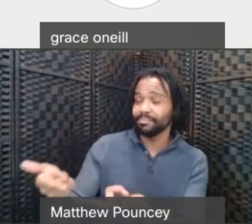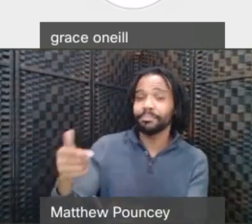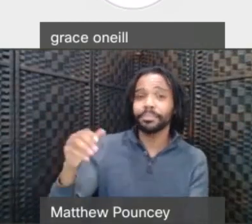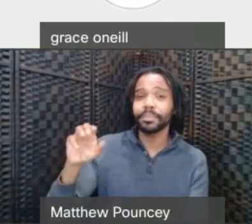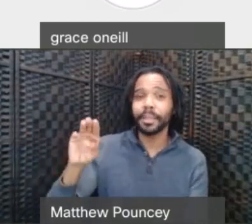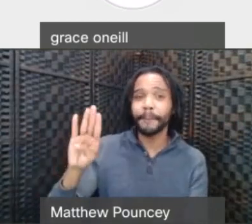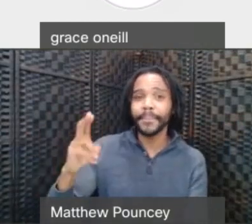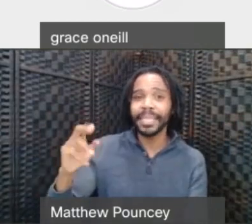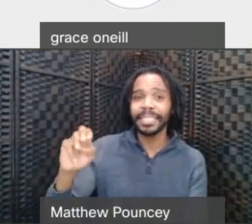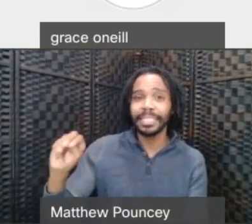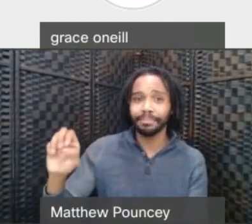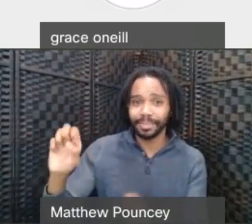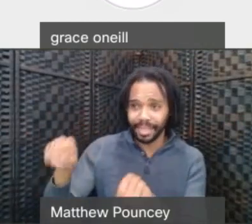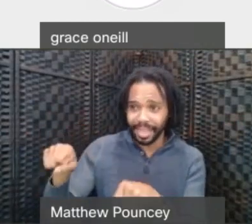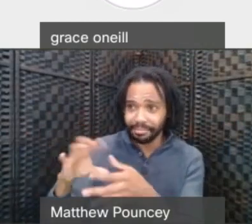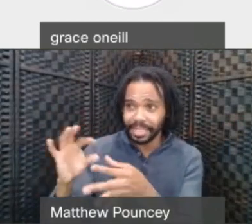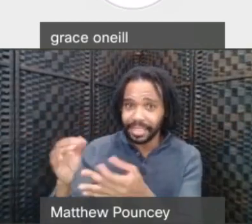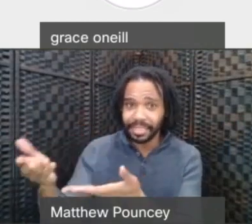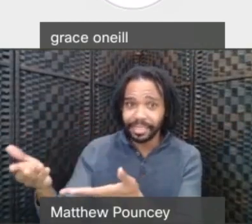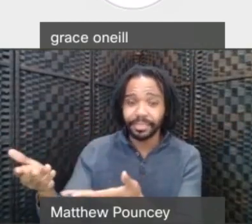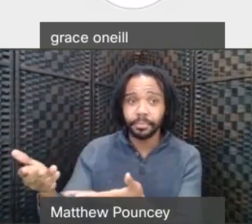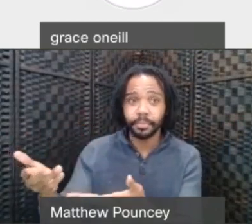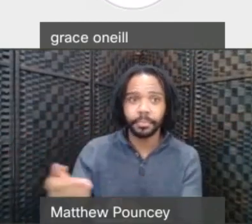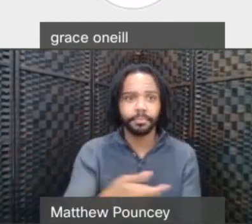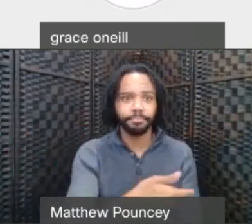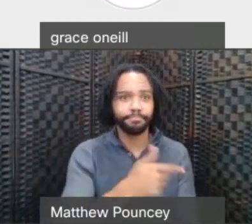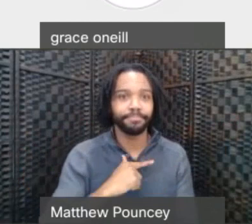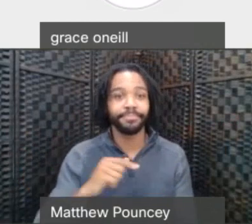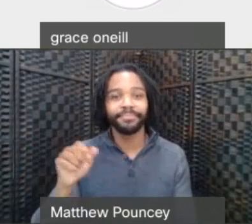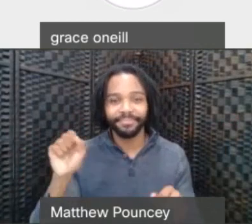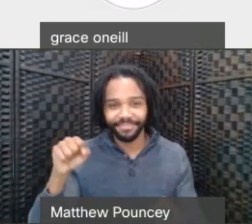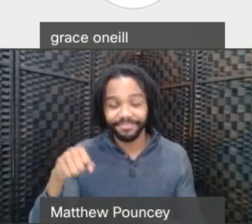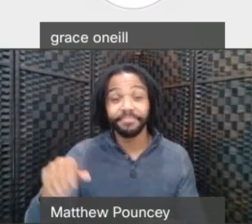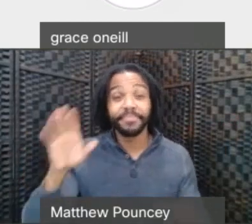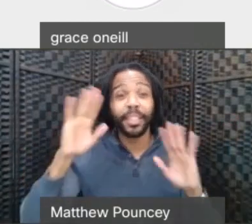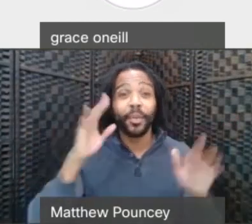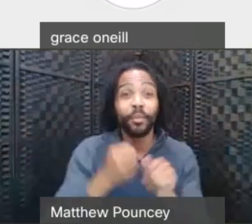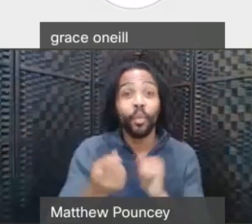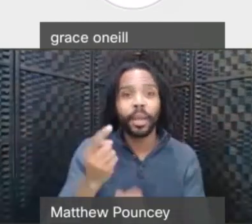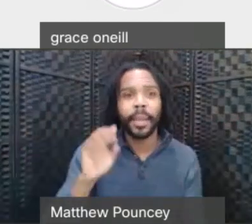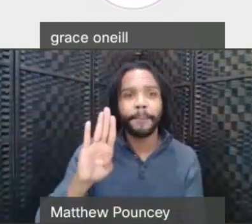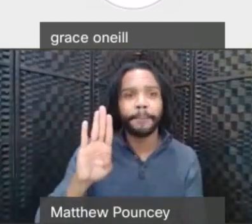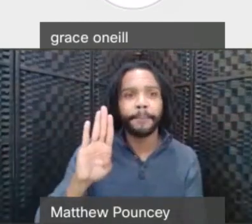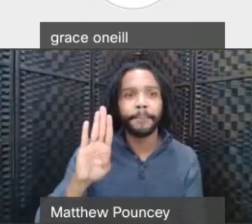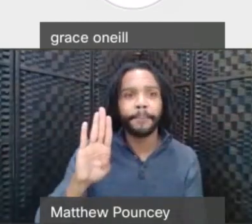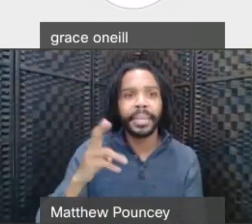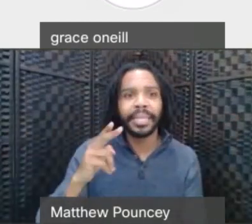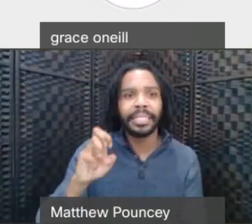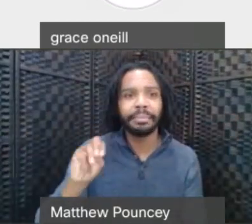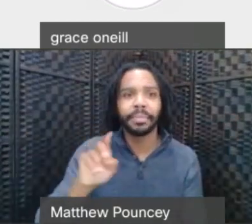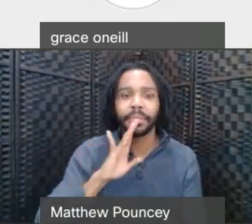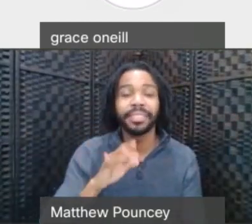if I see Beam here. Yeah. Good afternoon, everyone. The link I provided is the old system link. So,